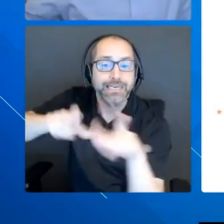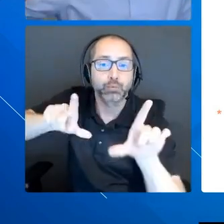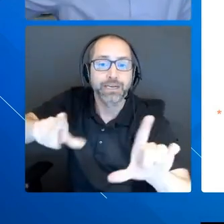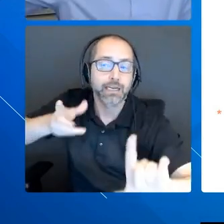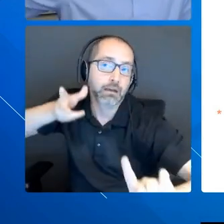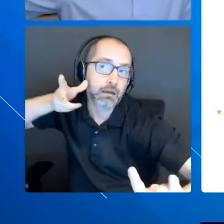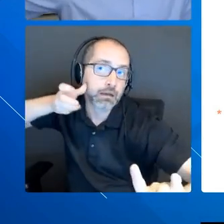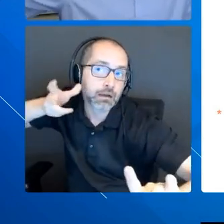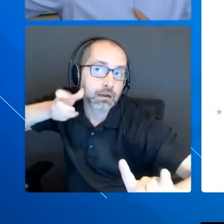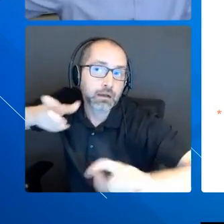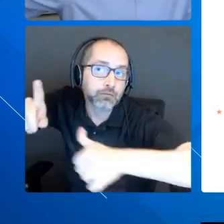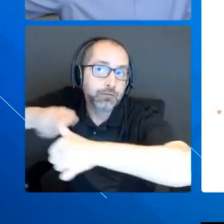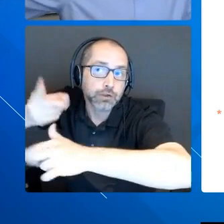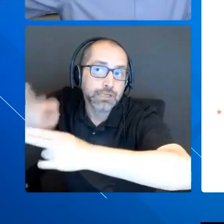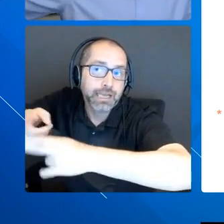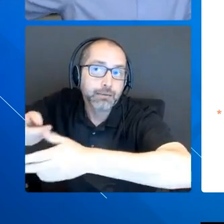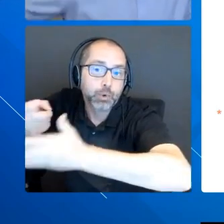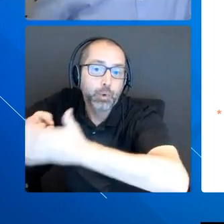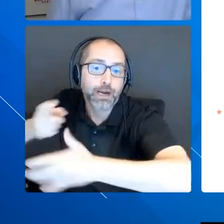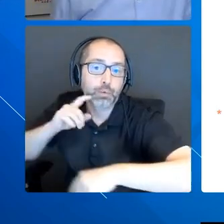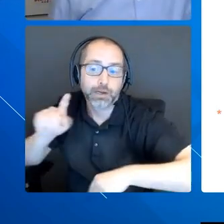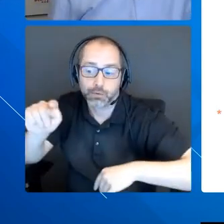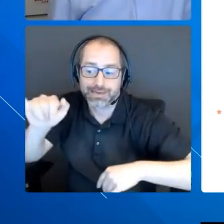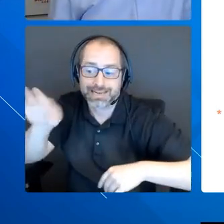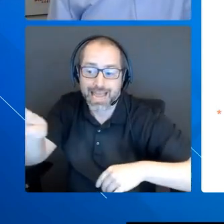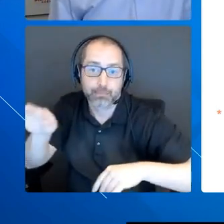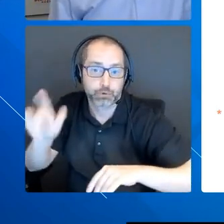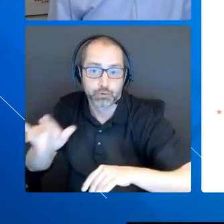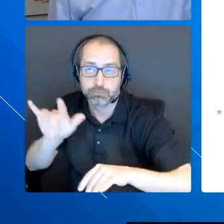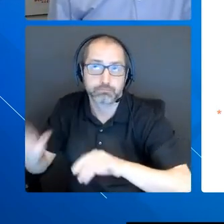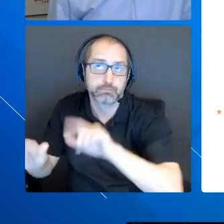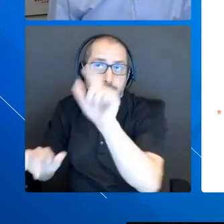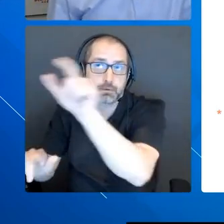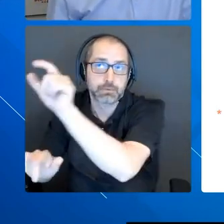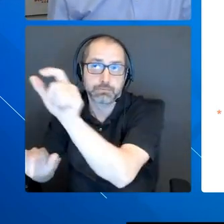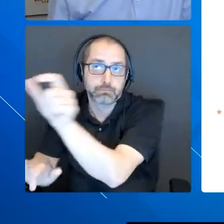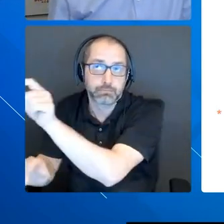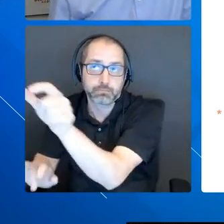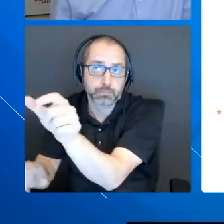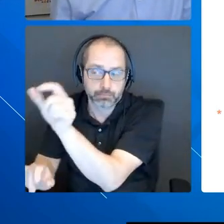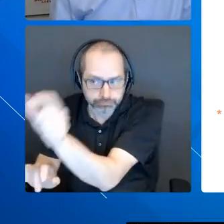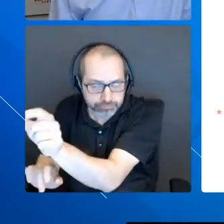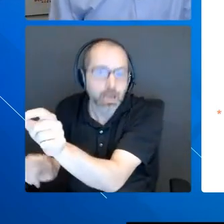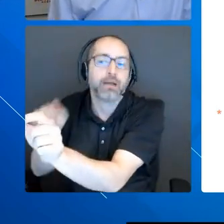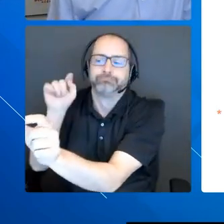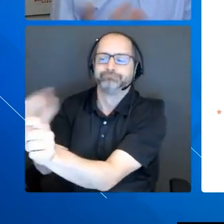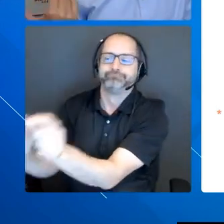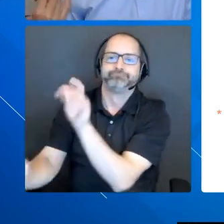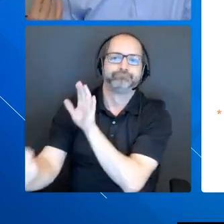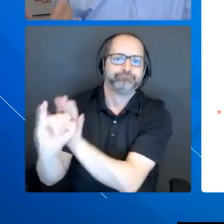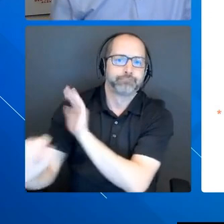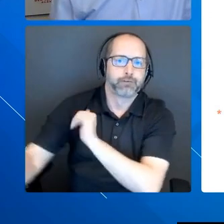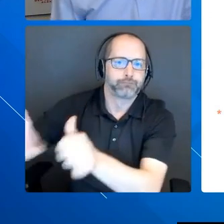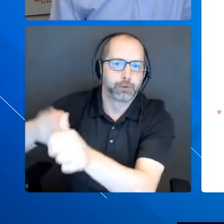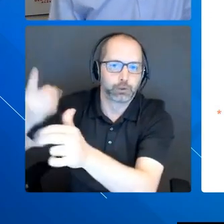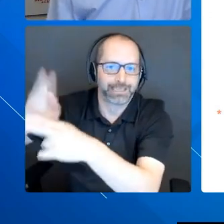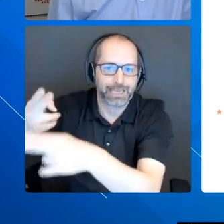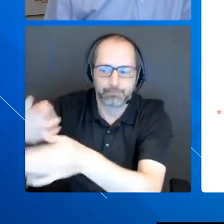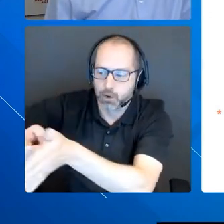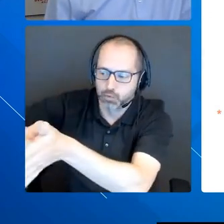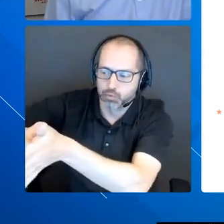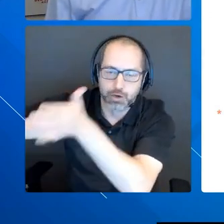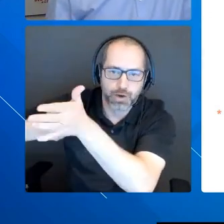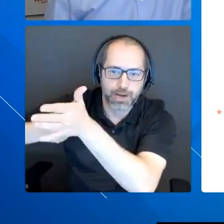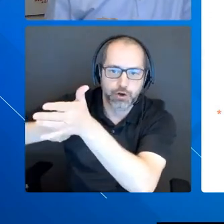through, assuming the software like ours is coded correctly, you'll hear first name and then first name is required to let you know. There's other things we do in the background,